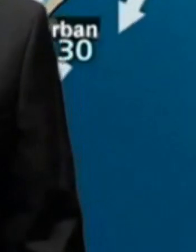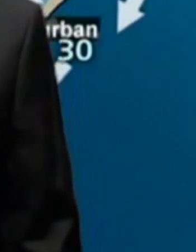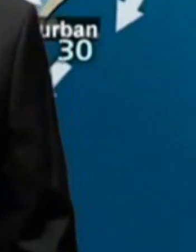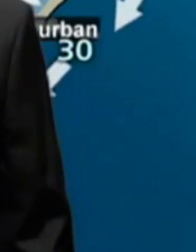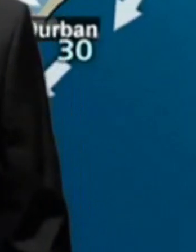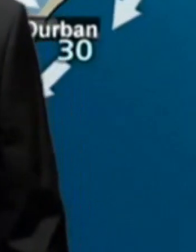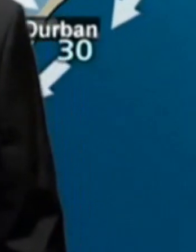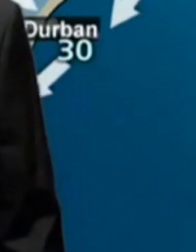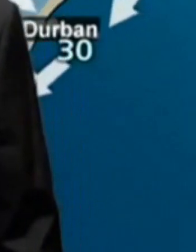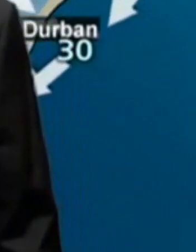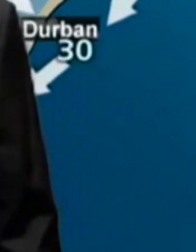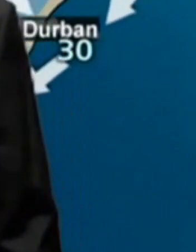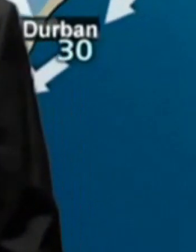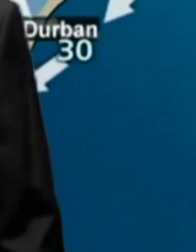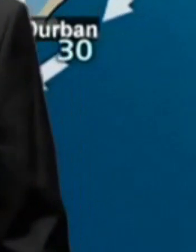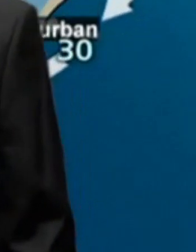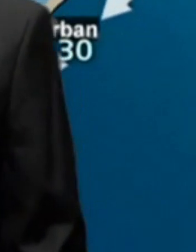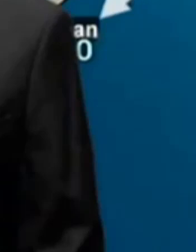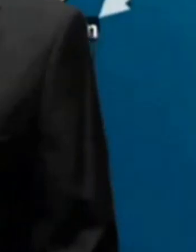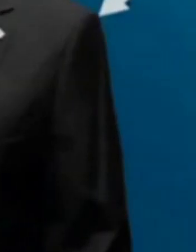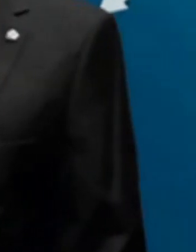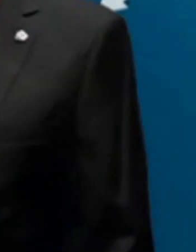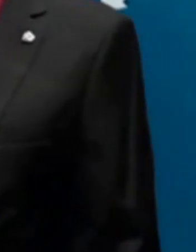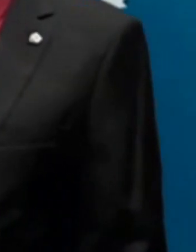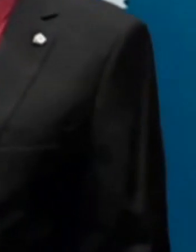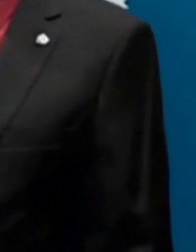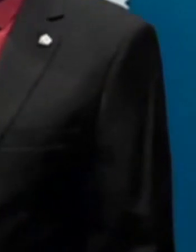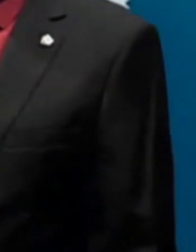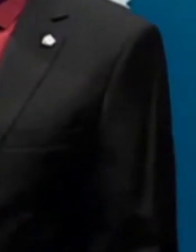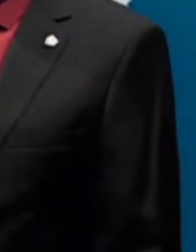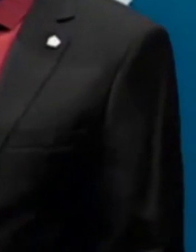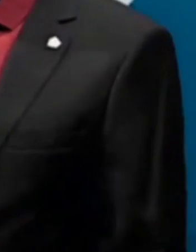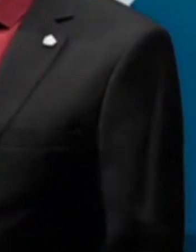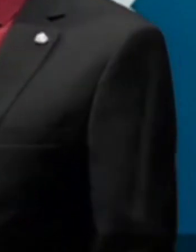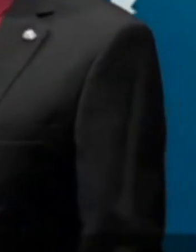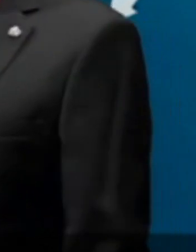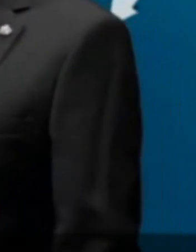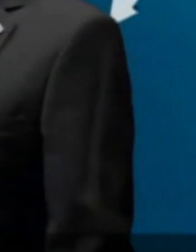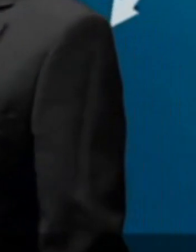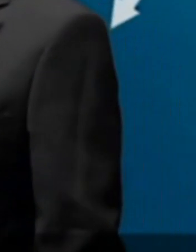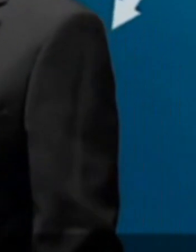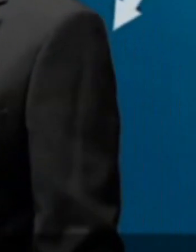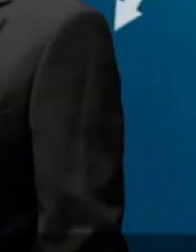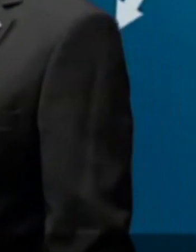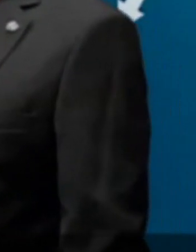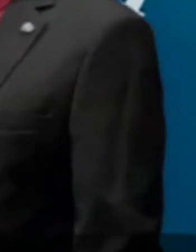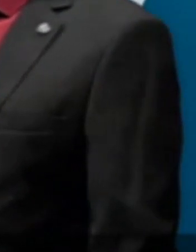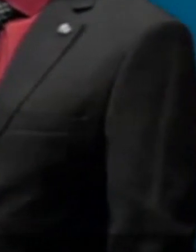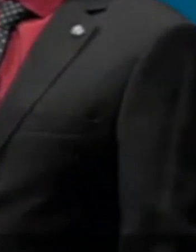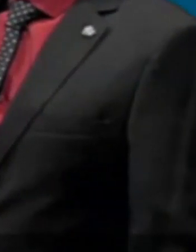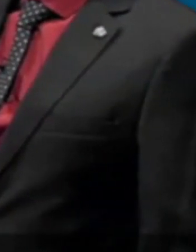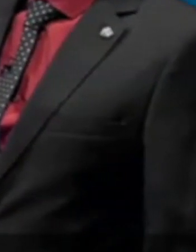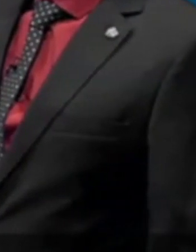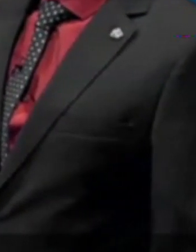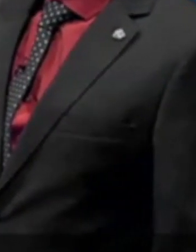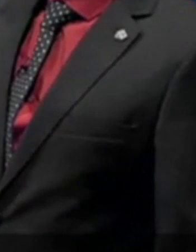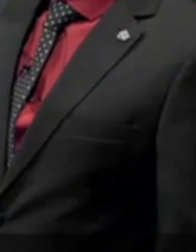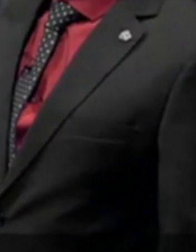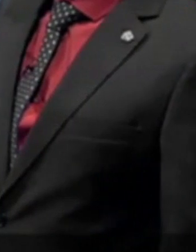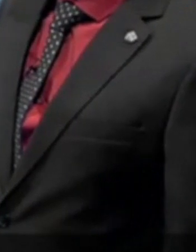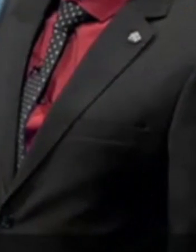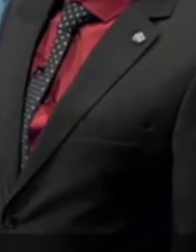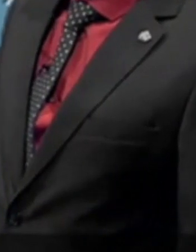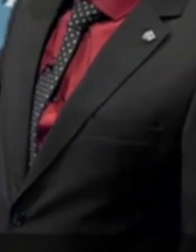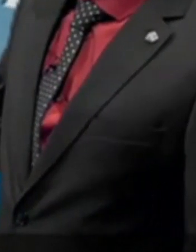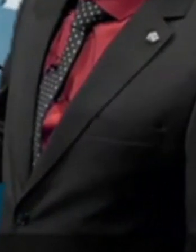Mogedi wa SABC madumeša go tša boso bošomo bja lekgono re bona gabotse mare wa pharapharile ka dikarolong tšeo di lego ka leboa bodikela bjalo ga botsena fela go akaretša